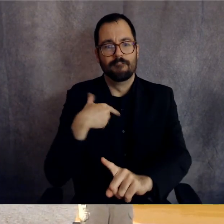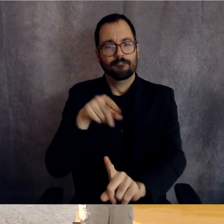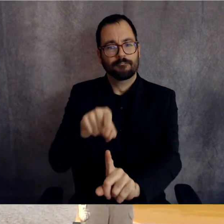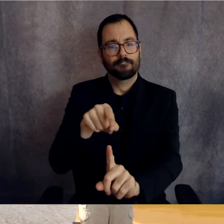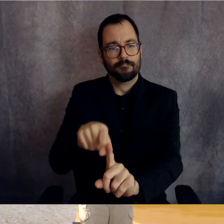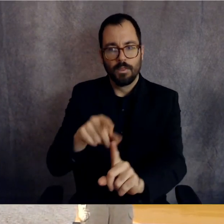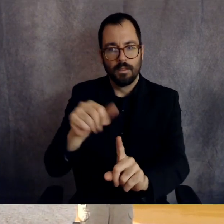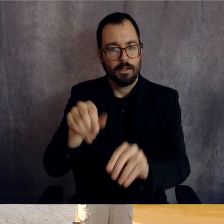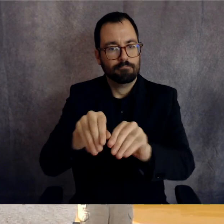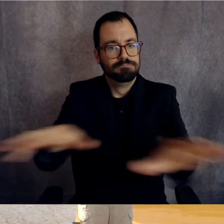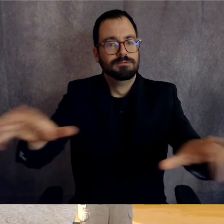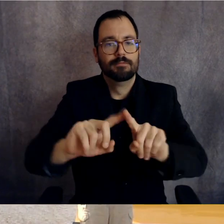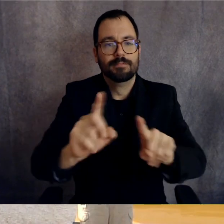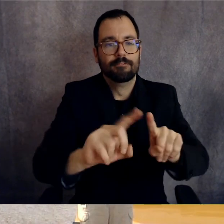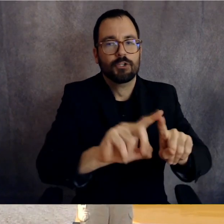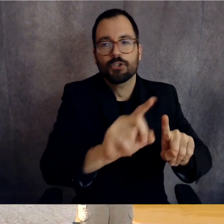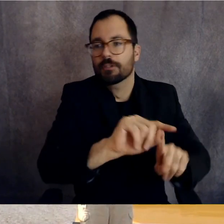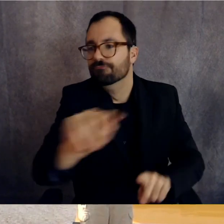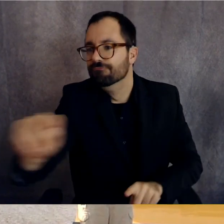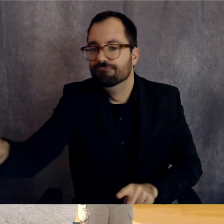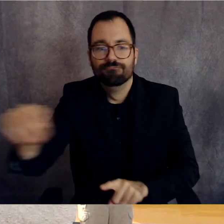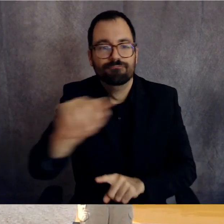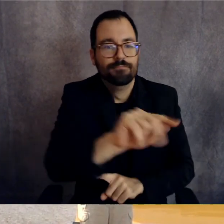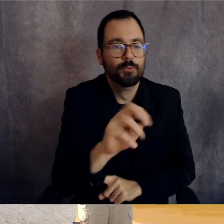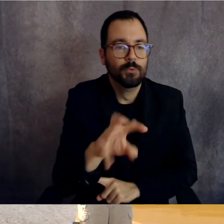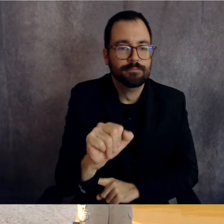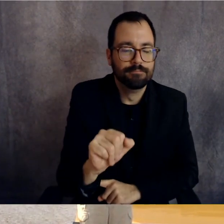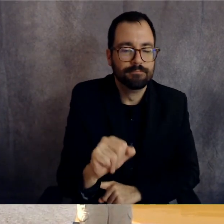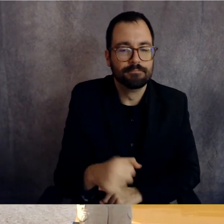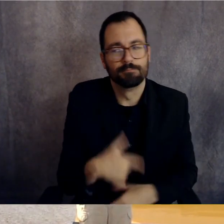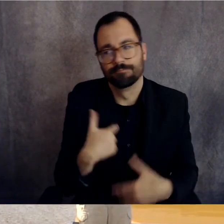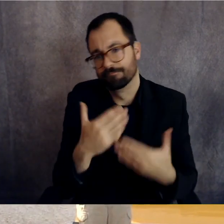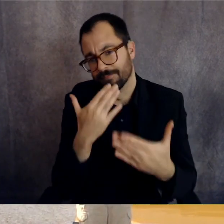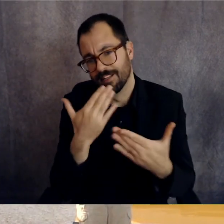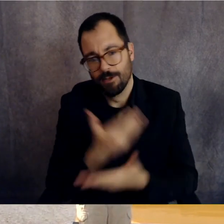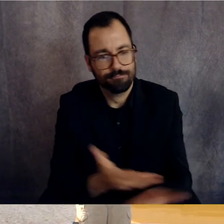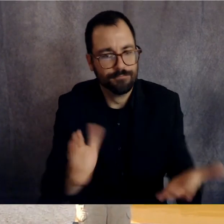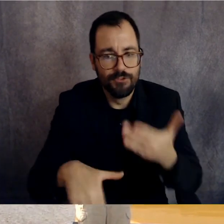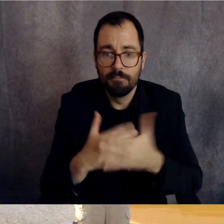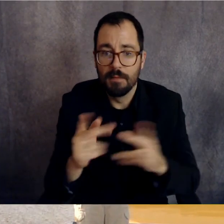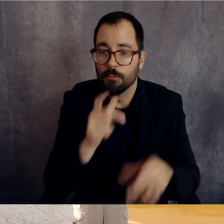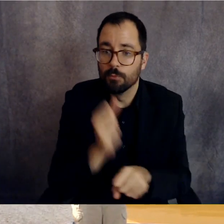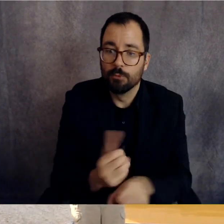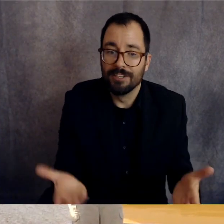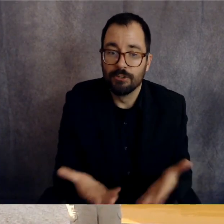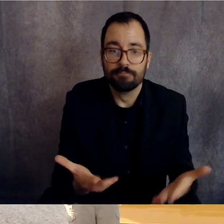covering this today, so I want to thank you for being here today. And to all the workers, again, thank you. Happy Thanksgiving to all.